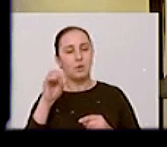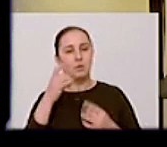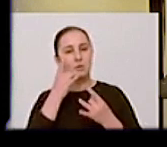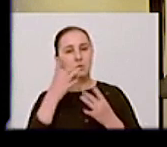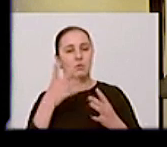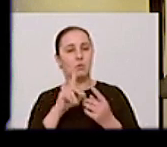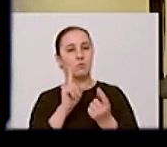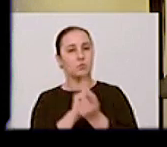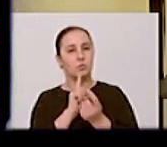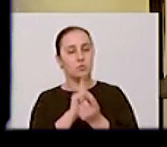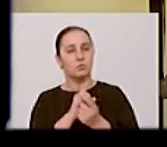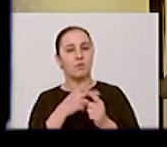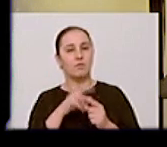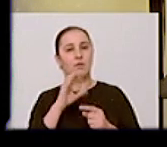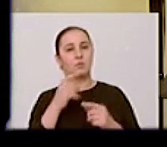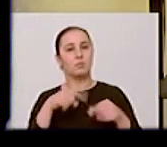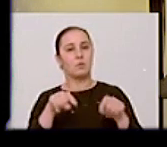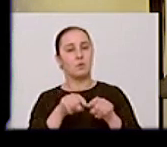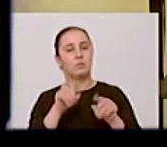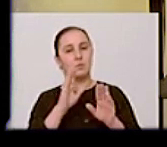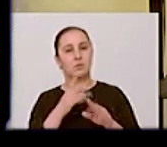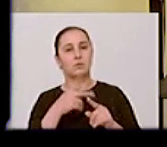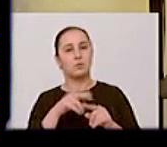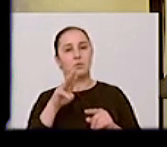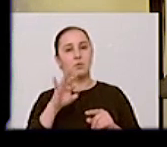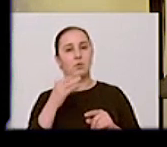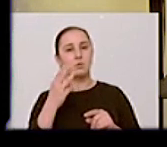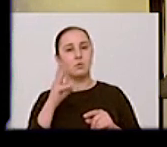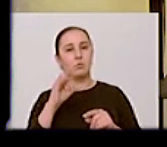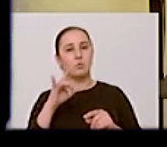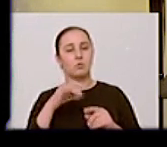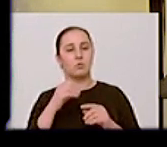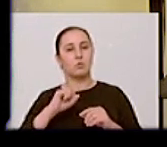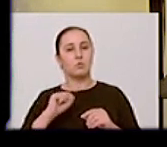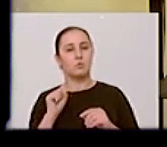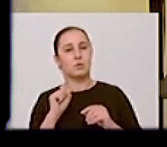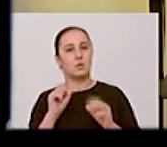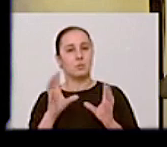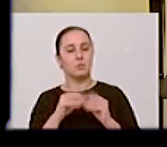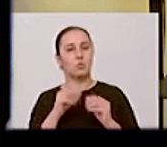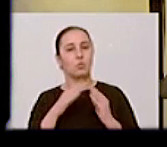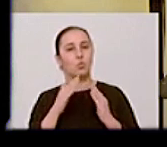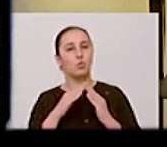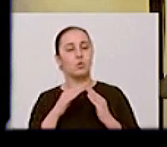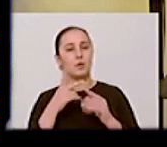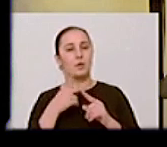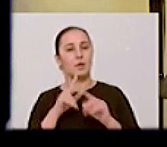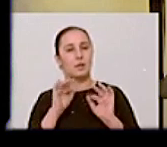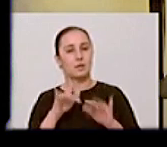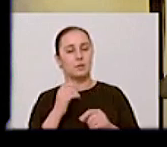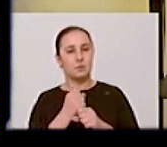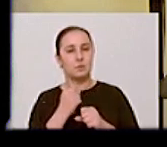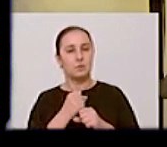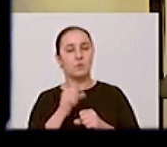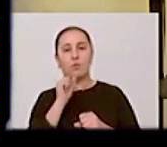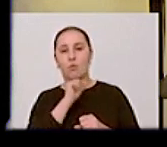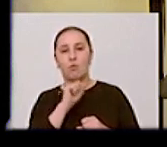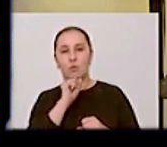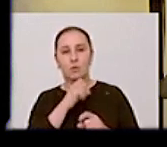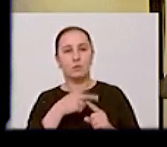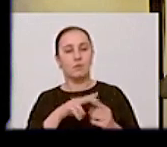Ziyoli uchrashuvi shu bilan birga Toshmurodning do'stlari bilan uyga qiladigan